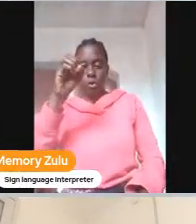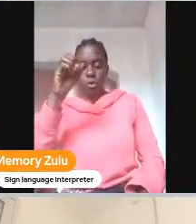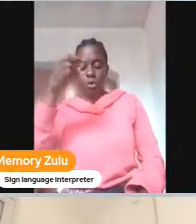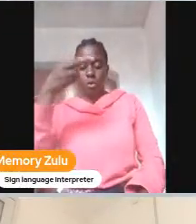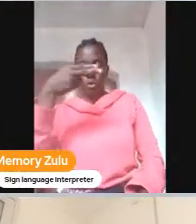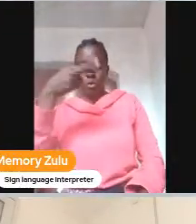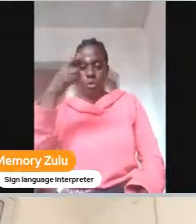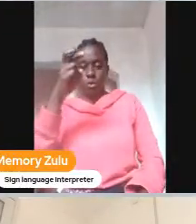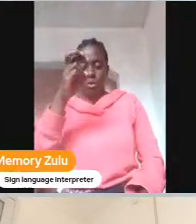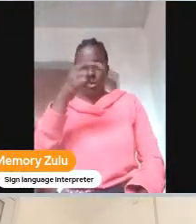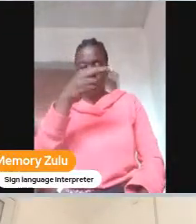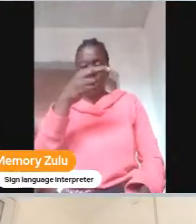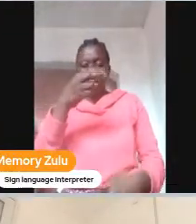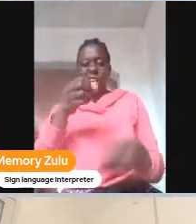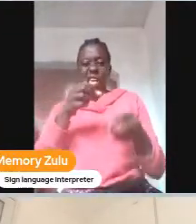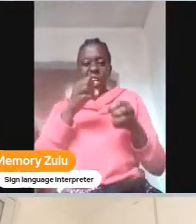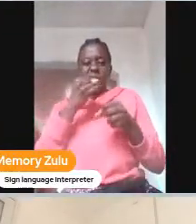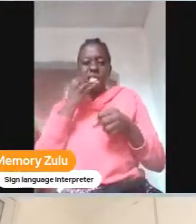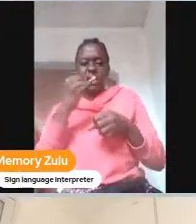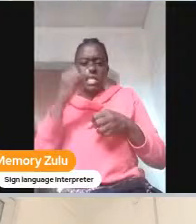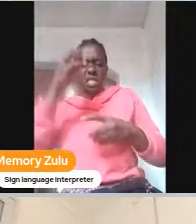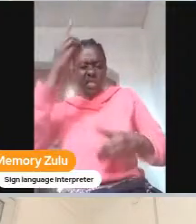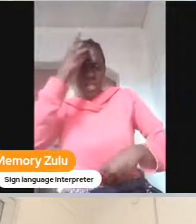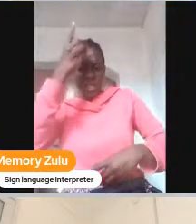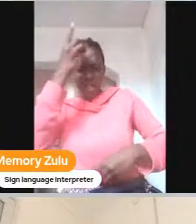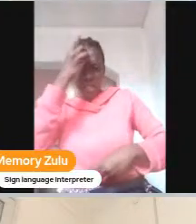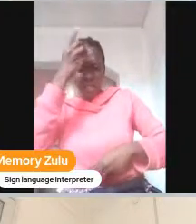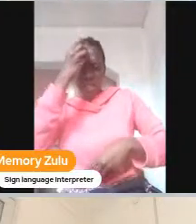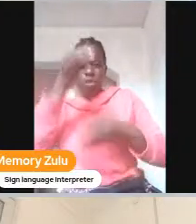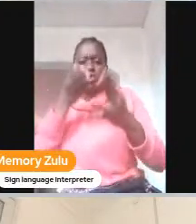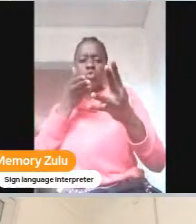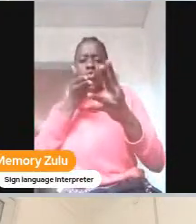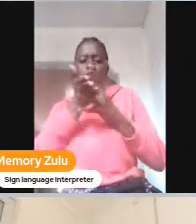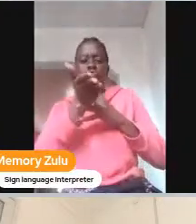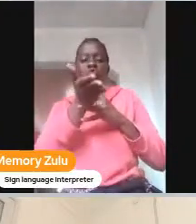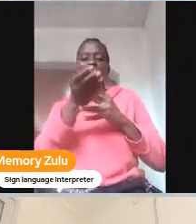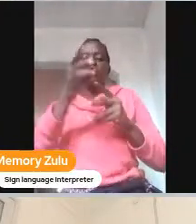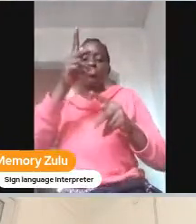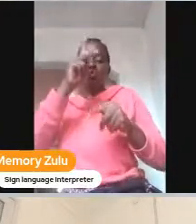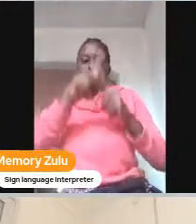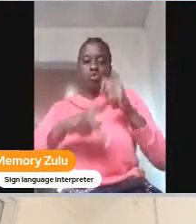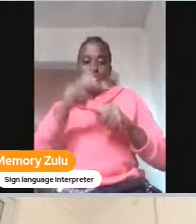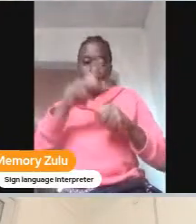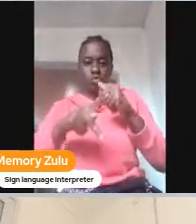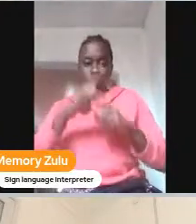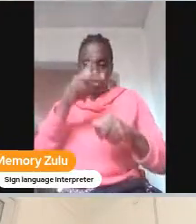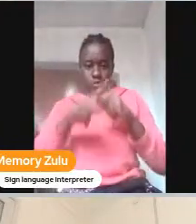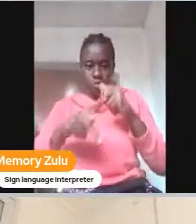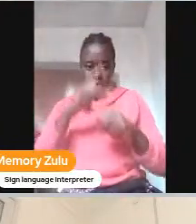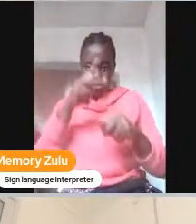transmitted infection that is caused by a bacteria called